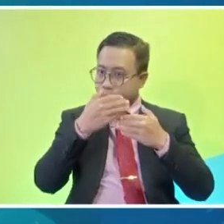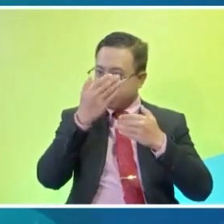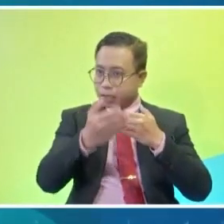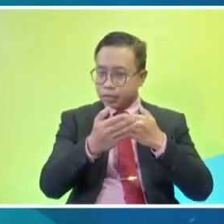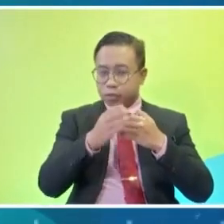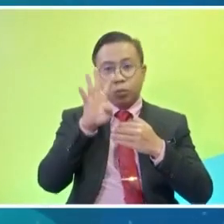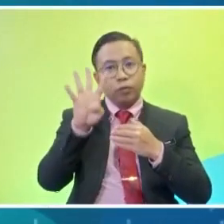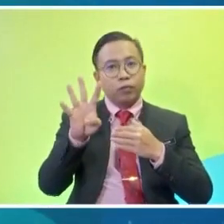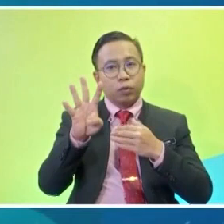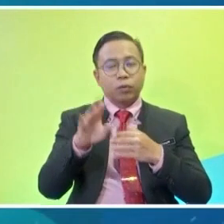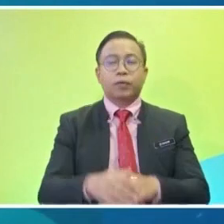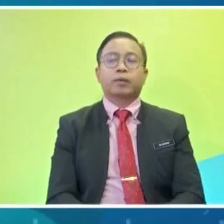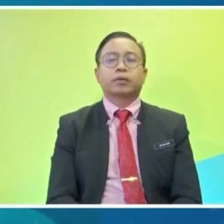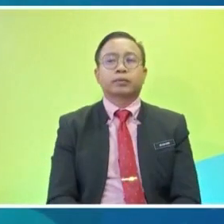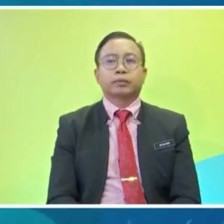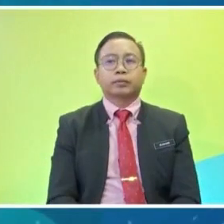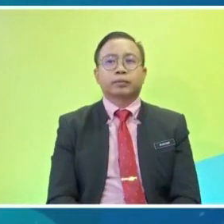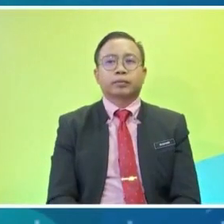What is step number four, Afan?